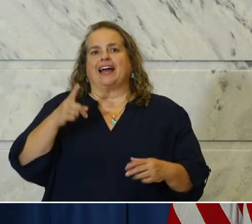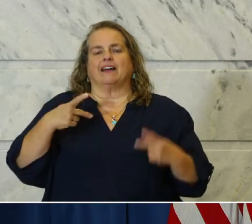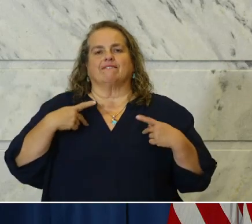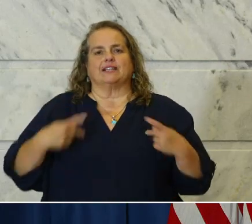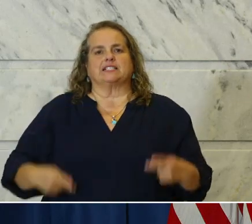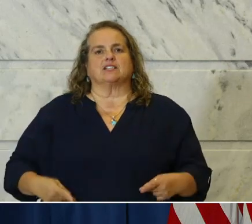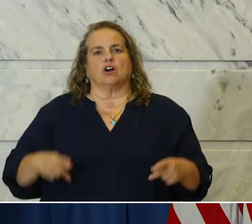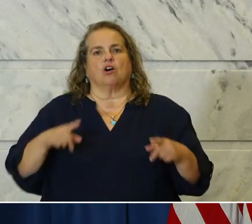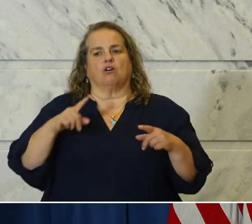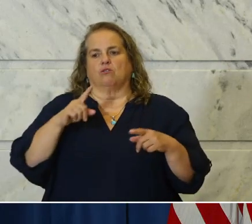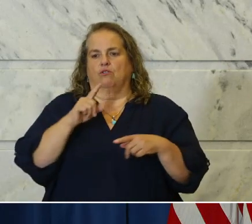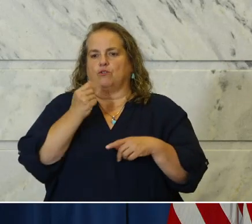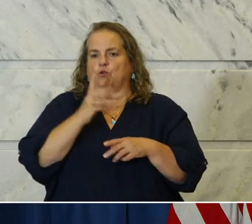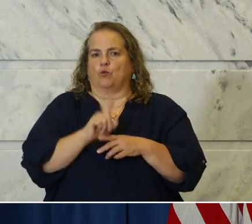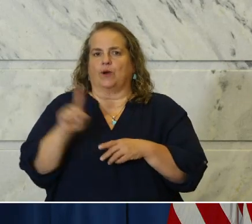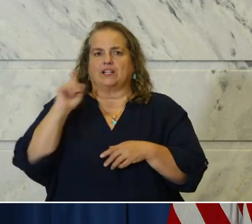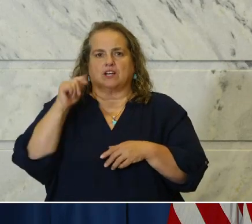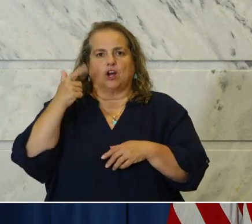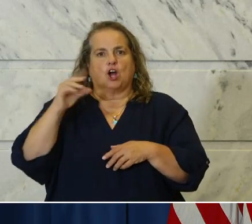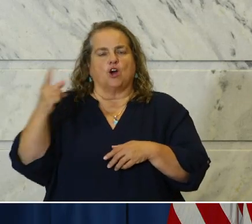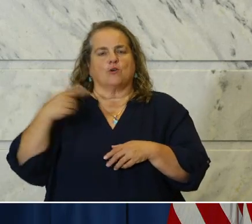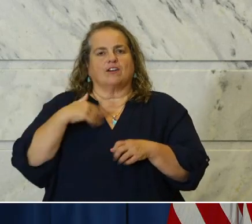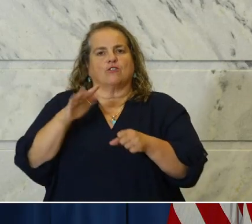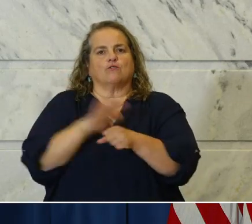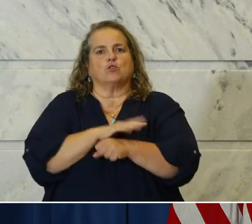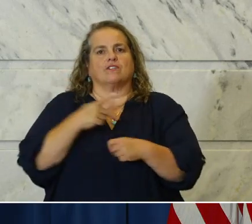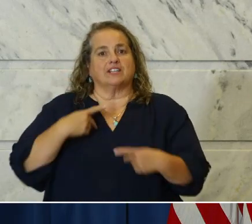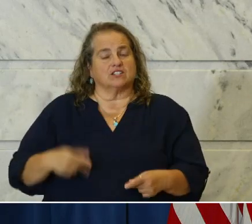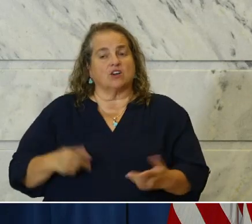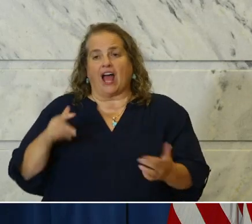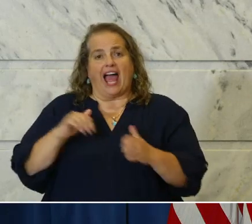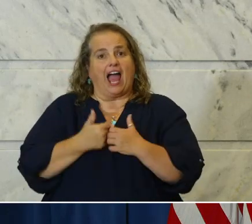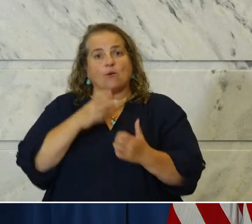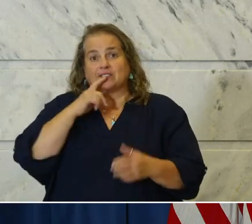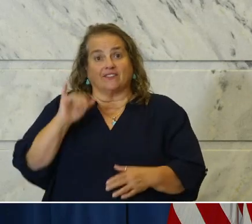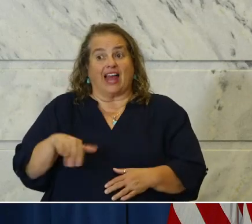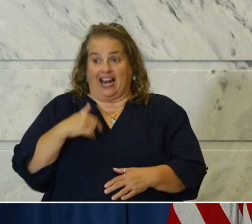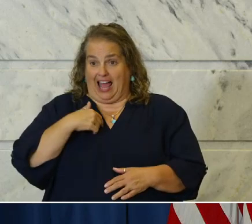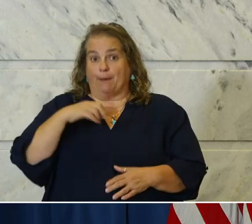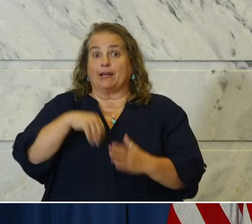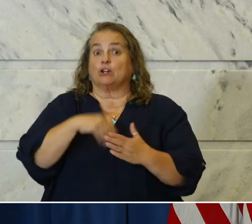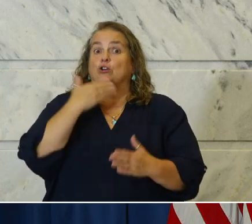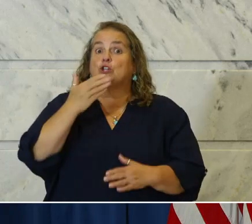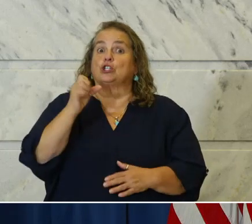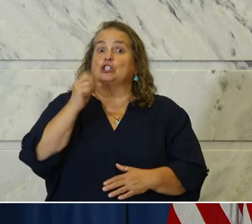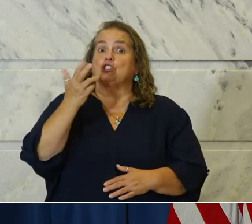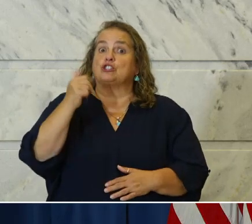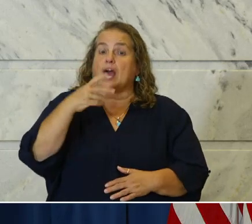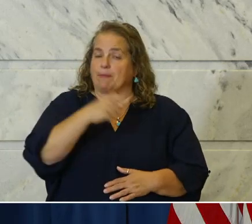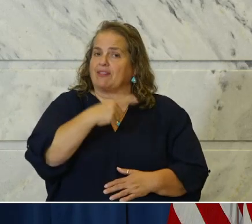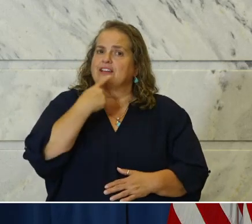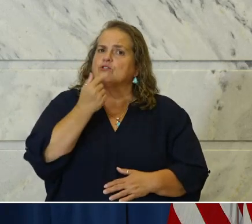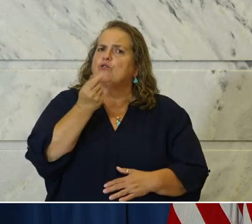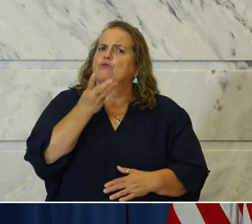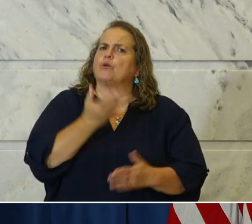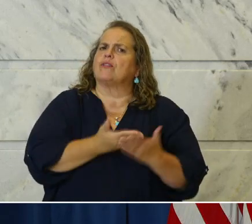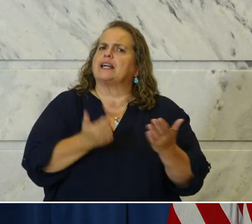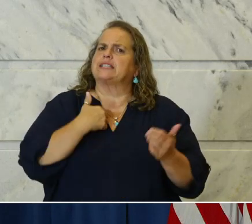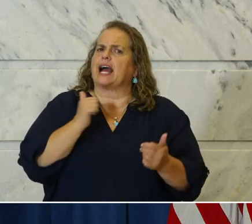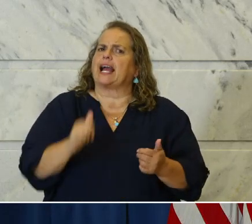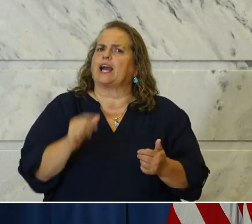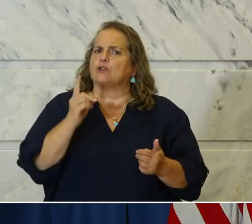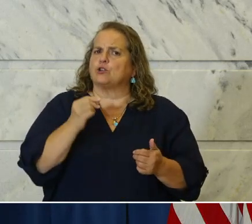have my physical a couple weeks ago. I'm in good shape. I think they think there are a few things that I could maybe do a little